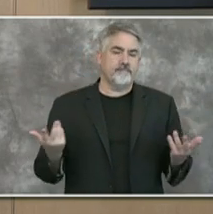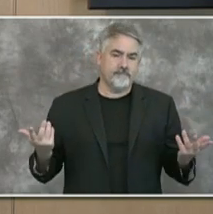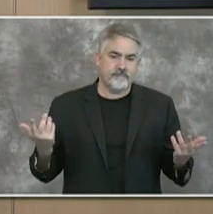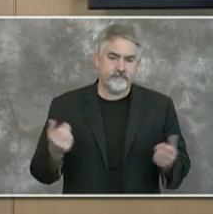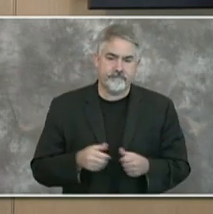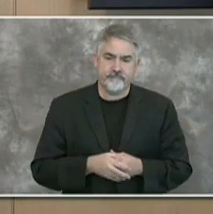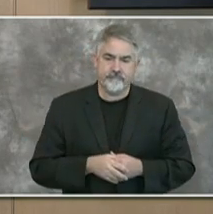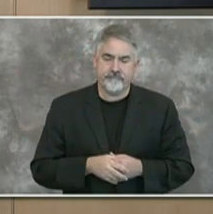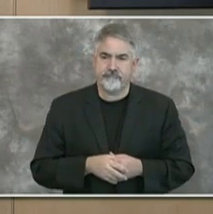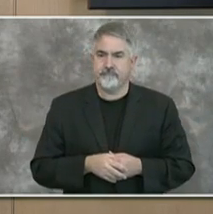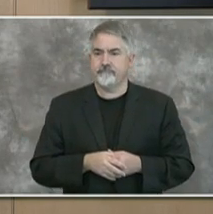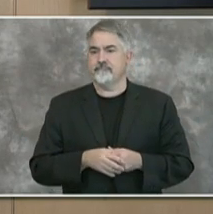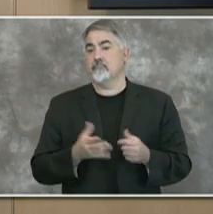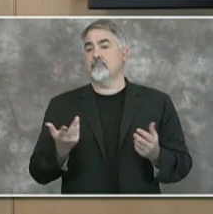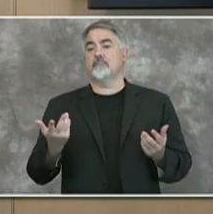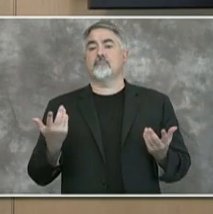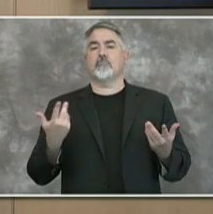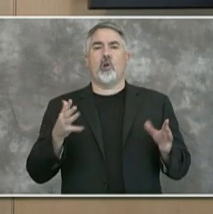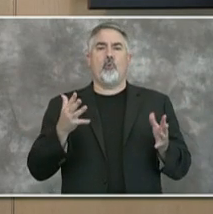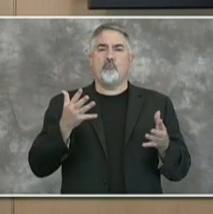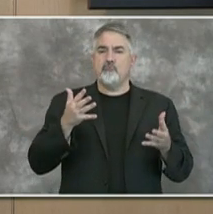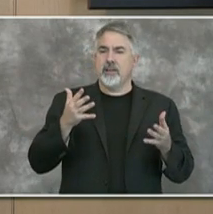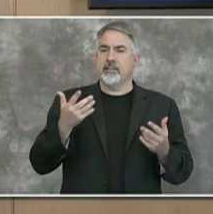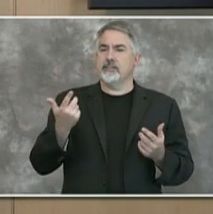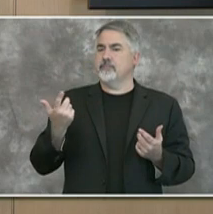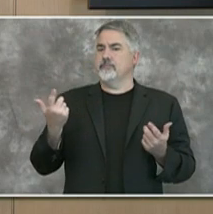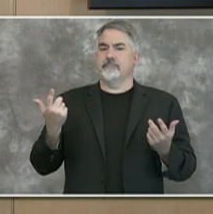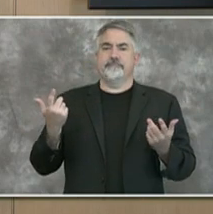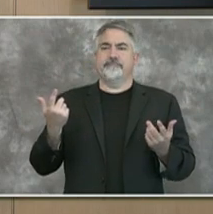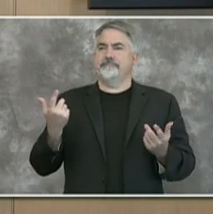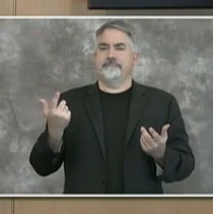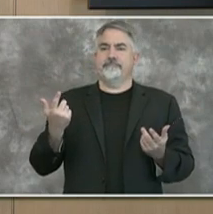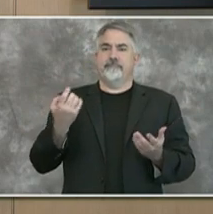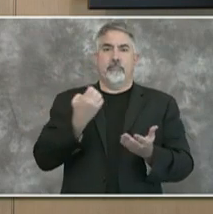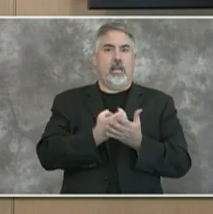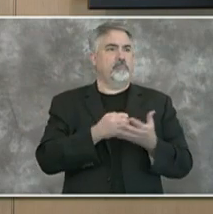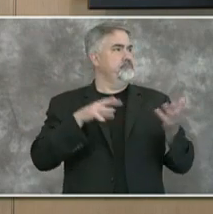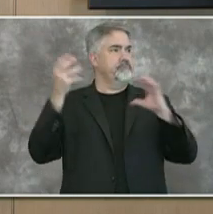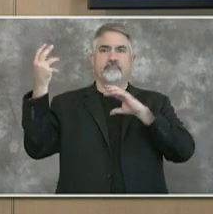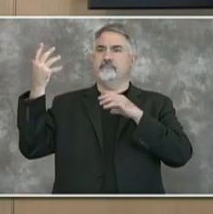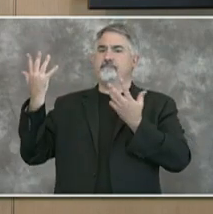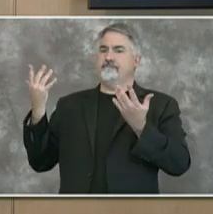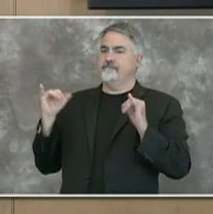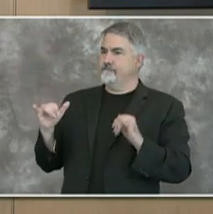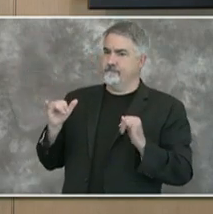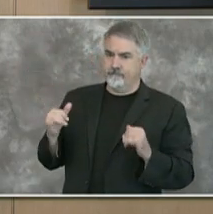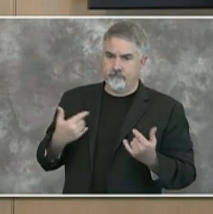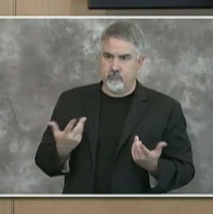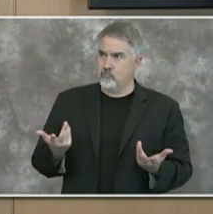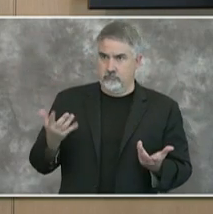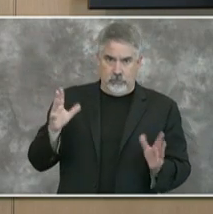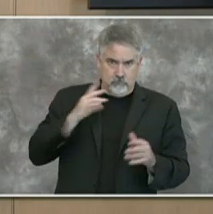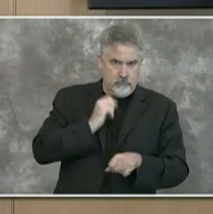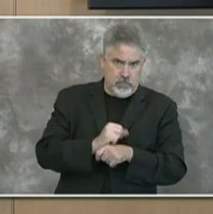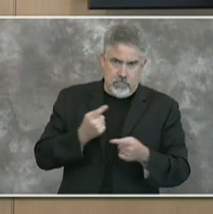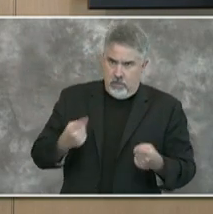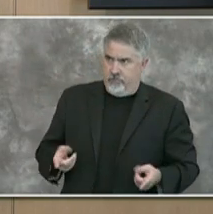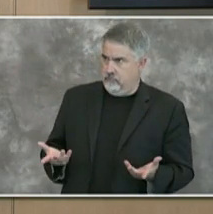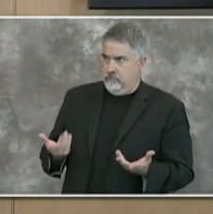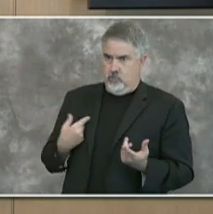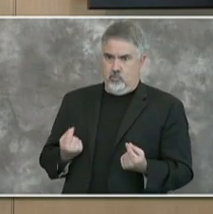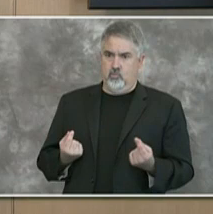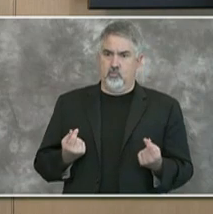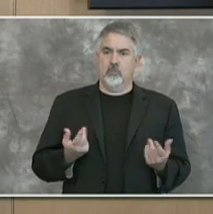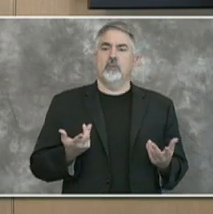much about the already set in motion economic crisis that we're now facing. And we know that one of the most